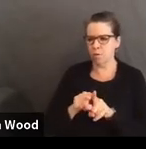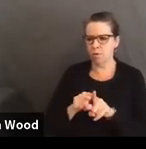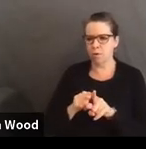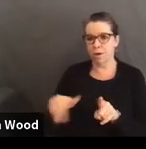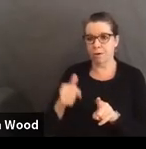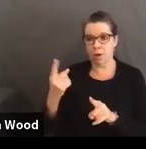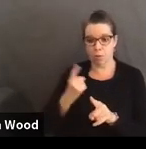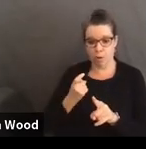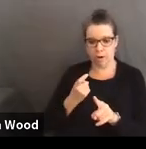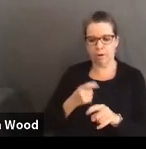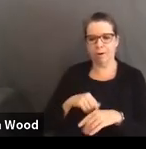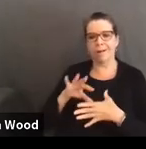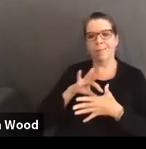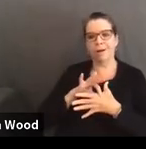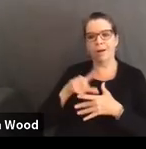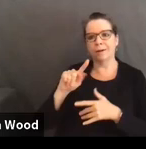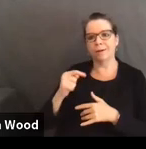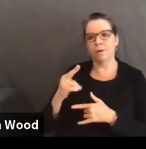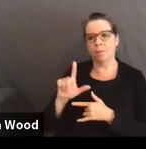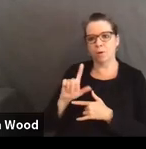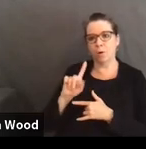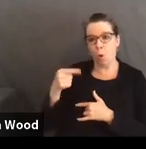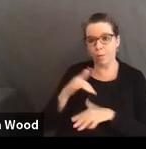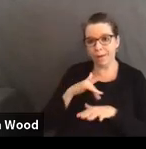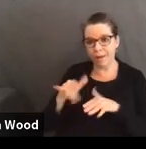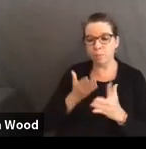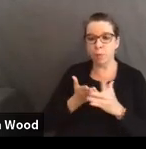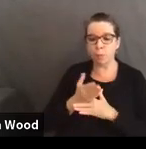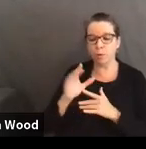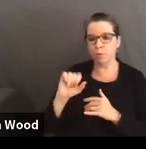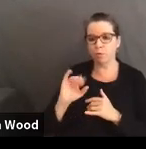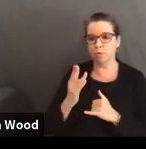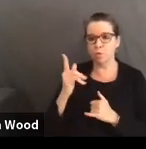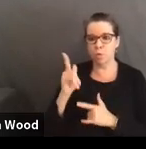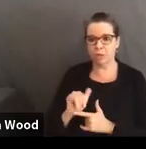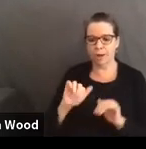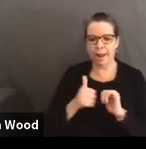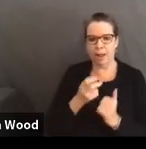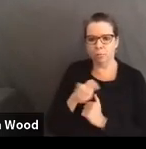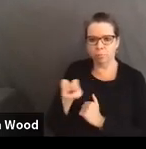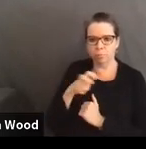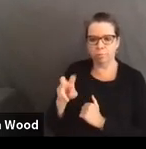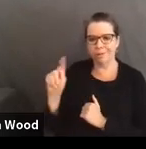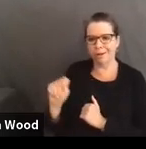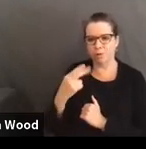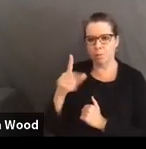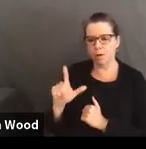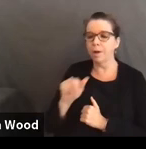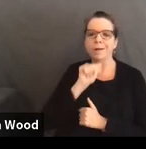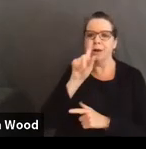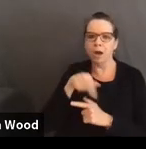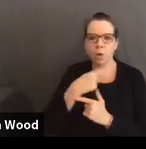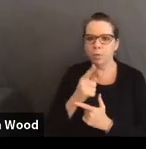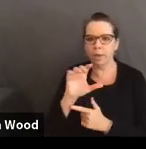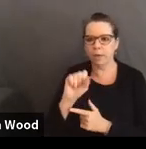that we got is the content of Texas Home Learning only available via Schoology? How could we import it into Canvas? Texas Home Learning content will not only